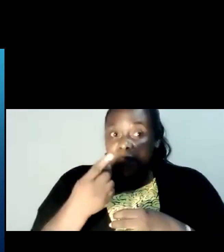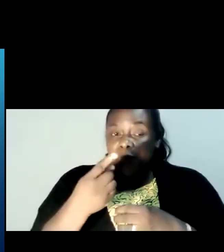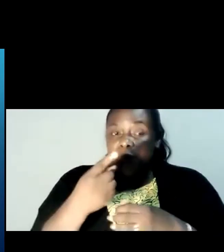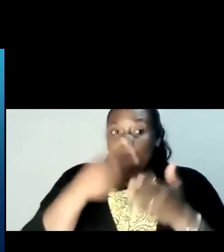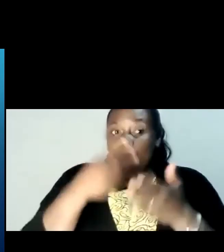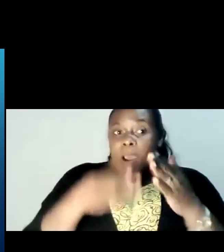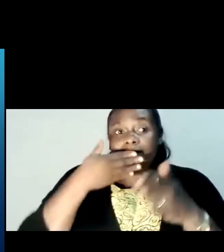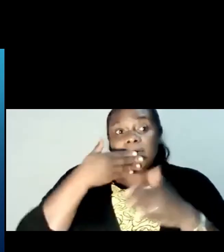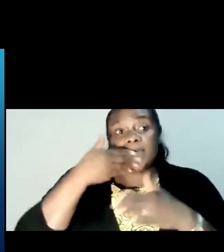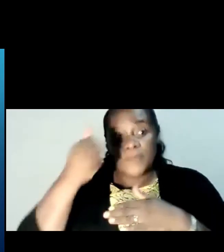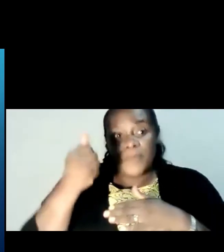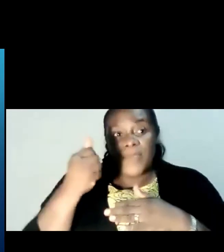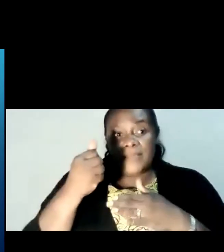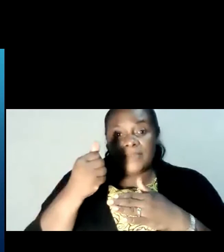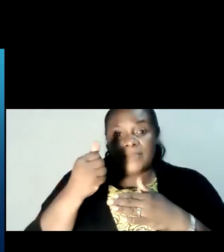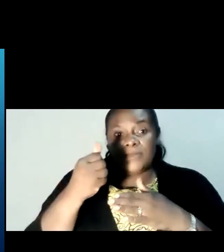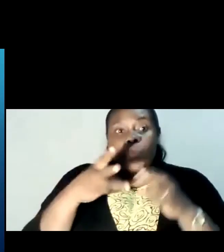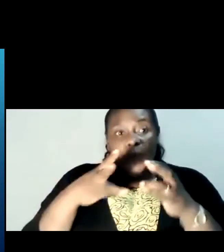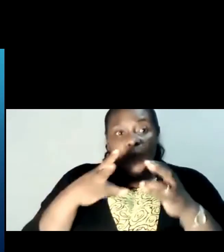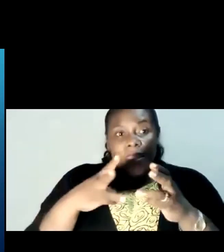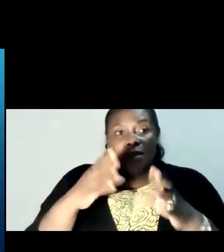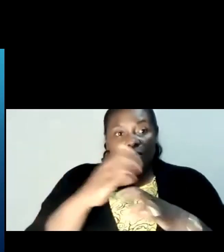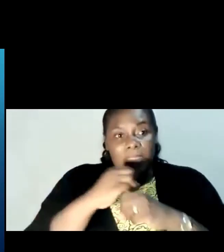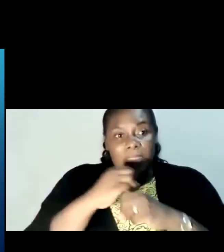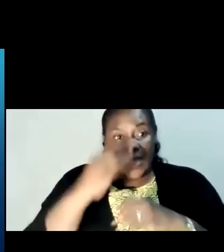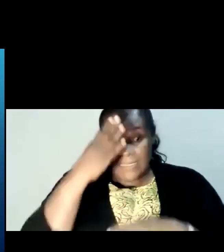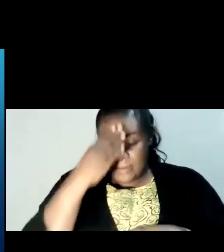All right, so this is just a chart.